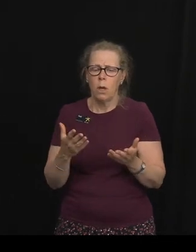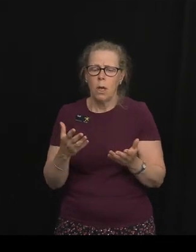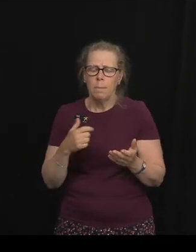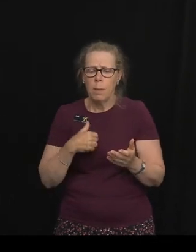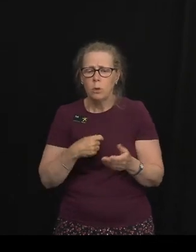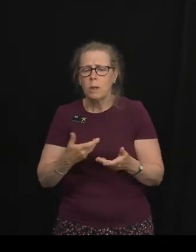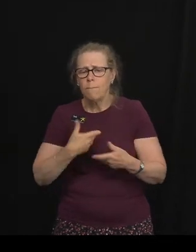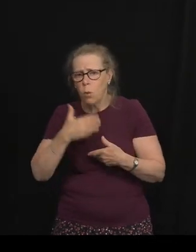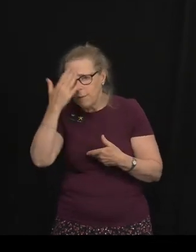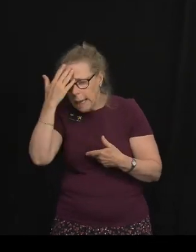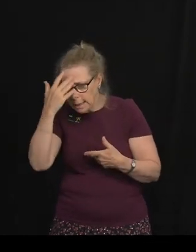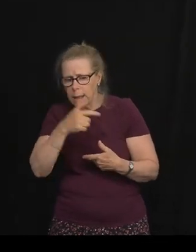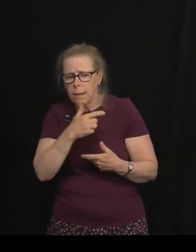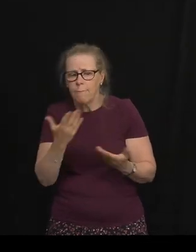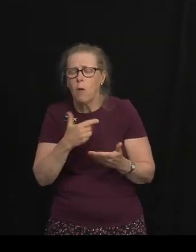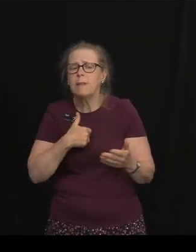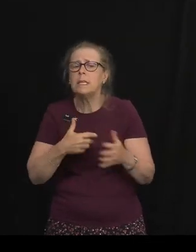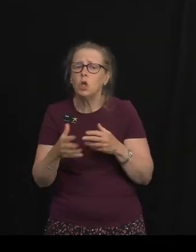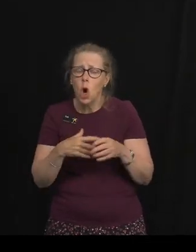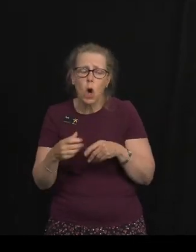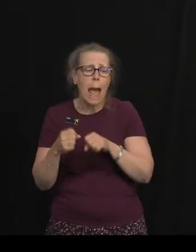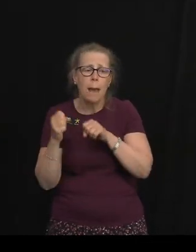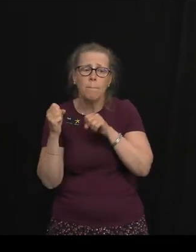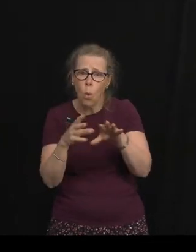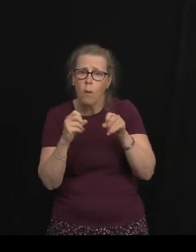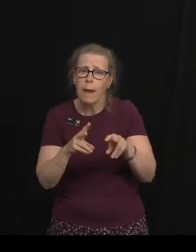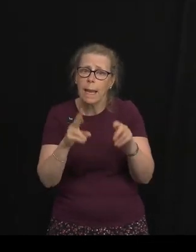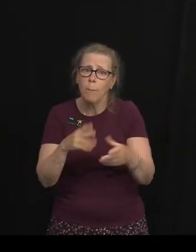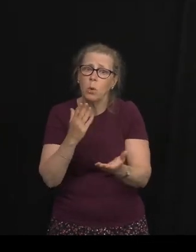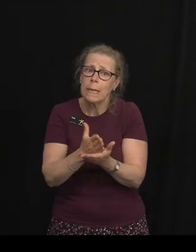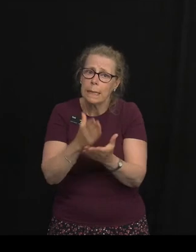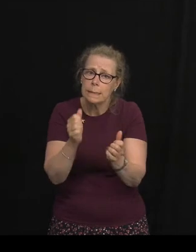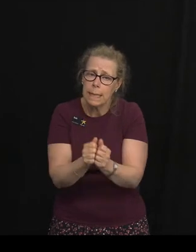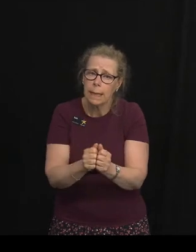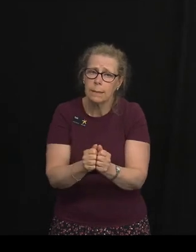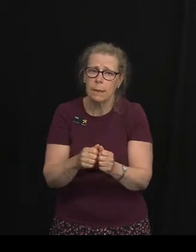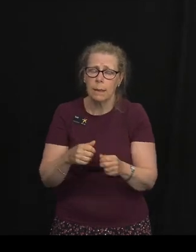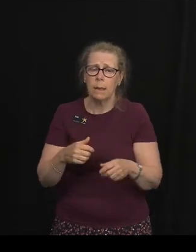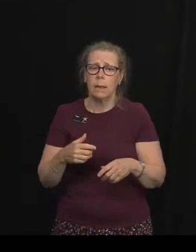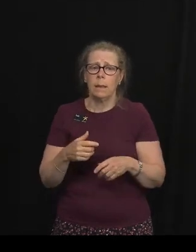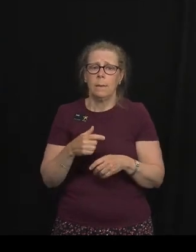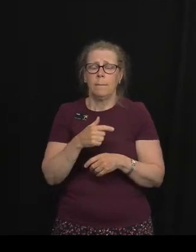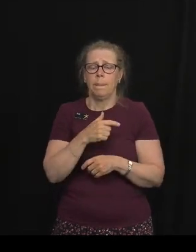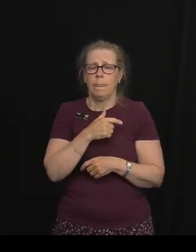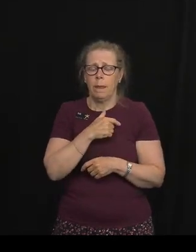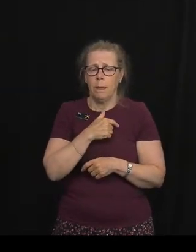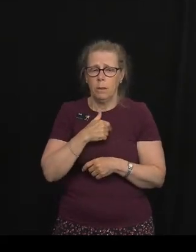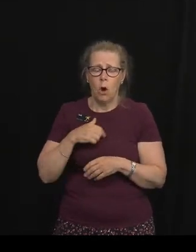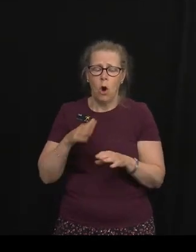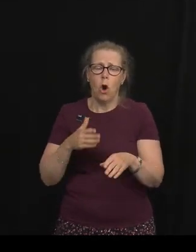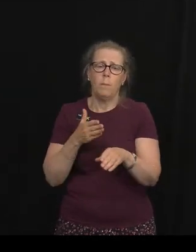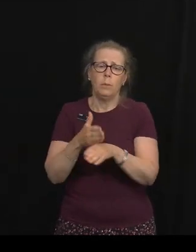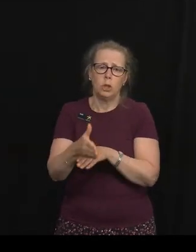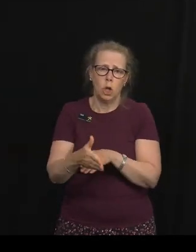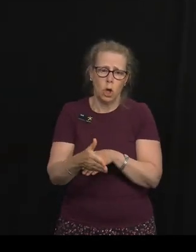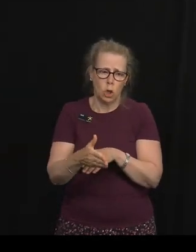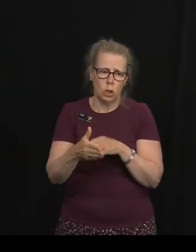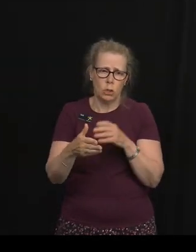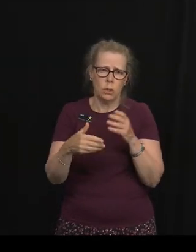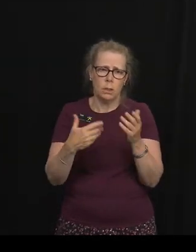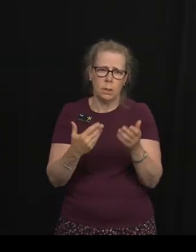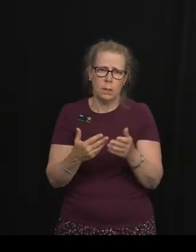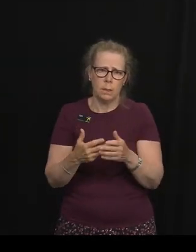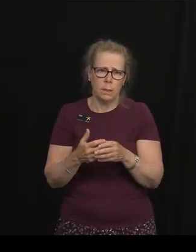right? So let me give a more bright example. On the same trip that I referred to earlier, I also visited the Kamiti